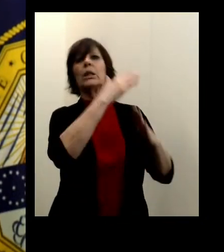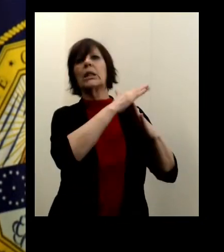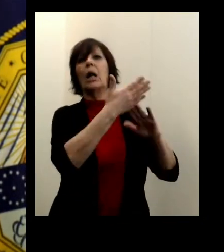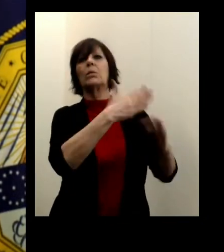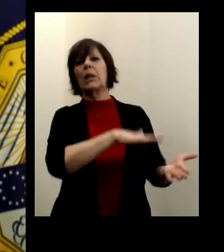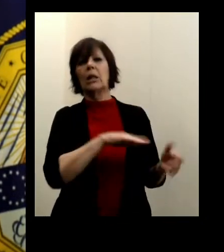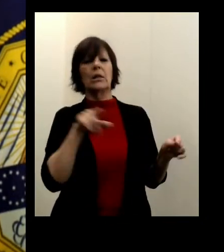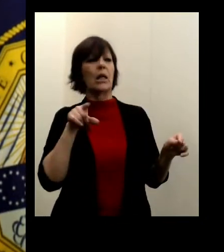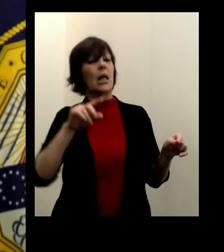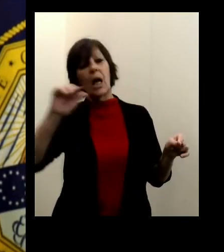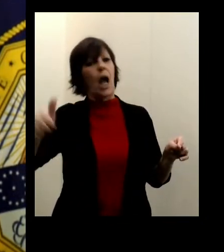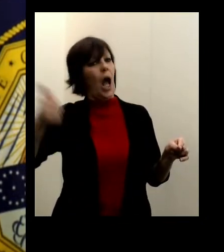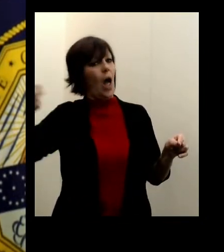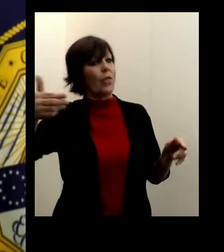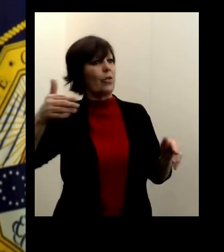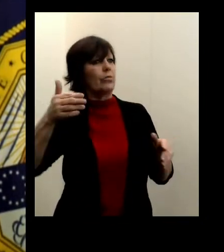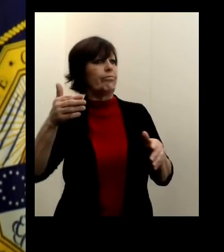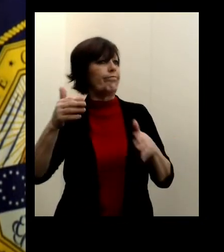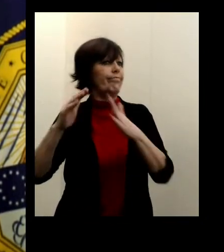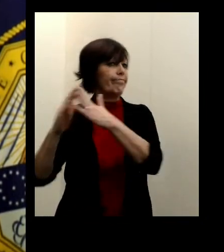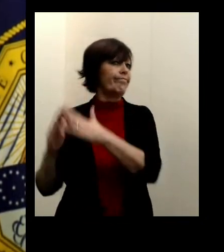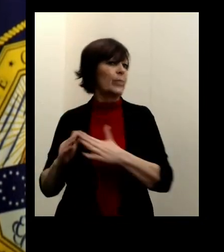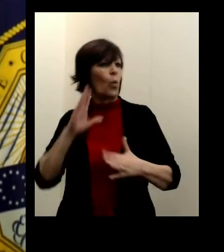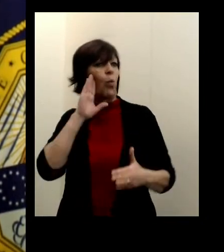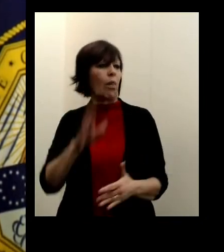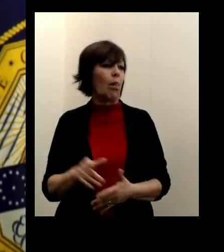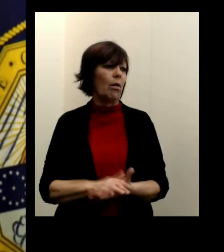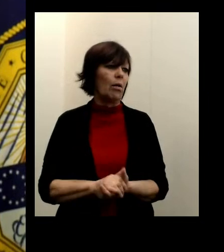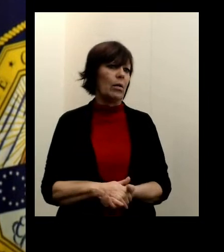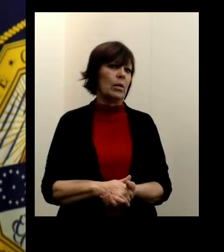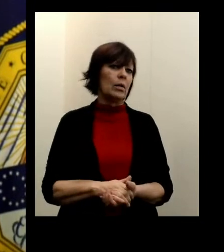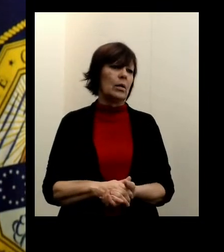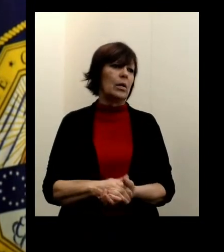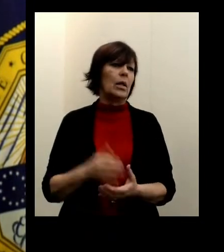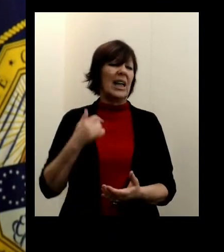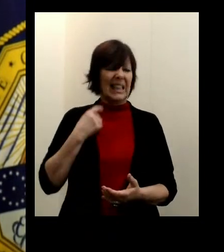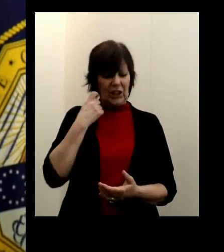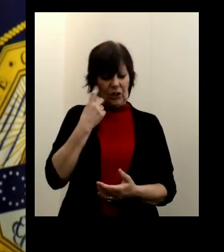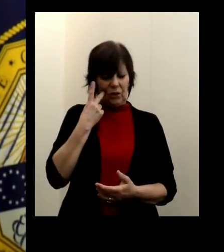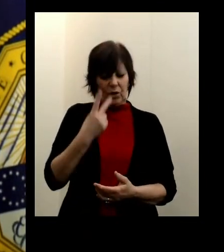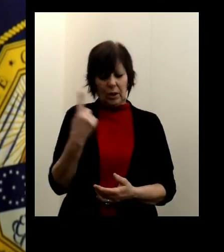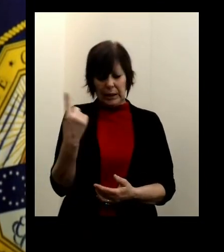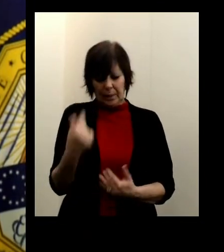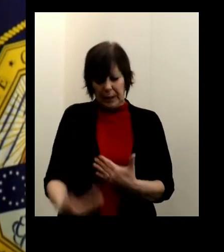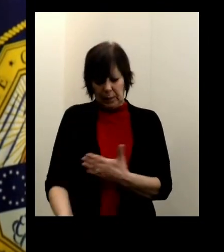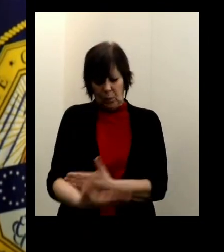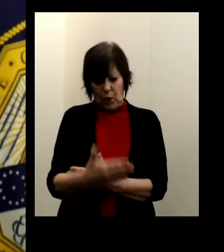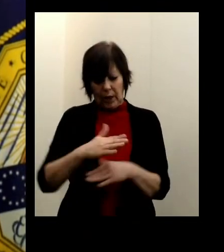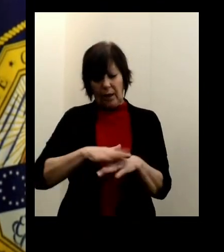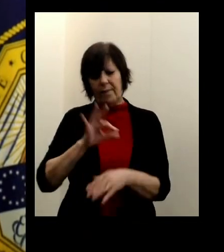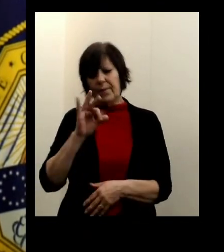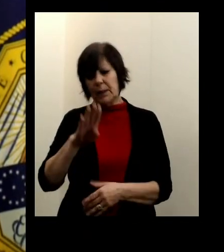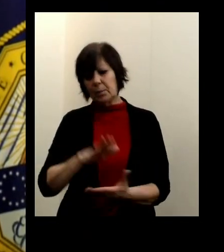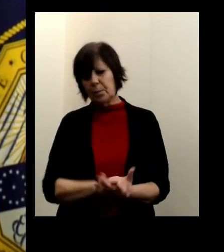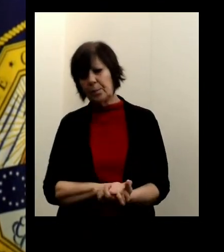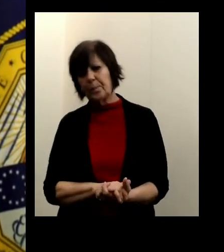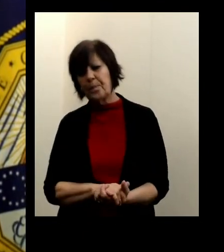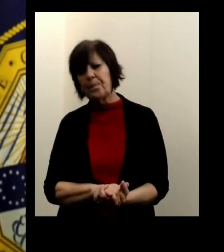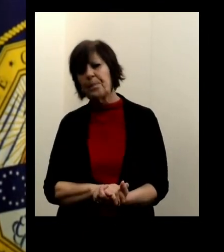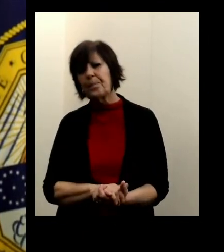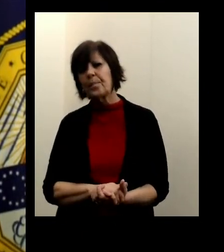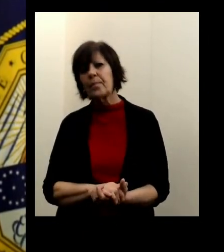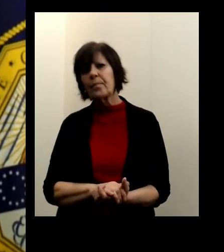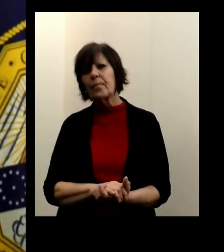most deaths on any one day by region. I just saw something this morning on Facebook